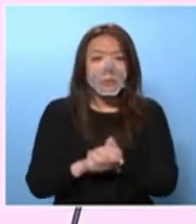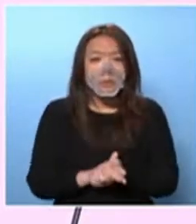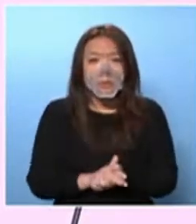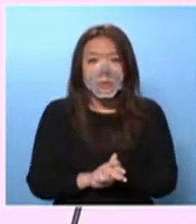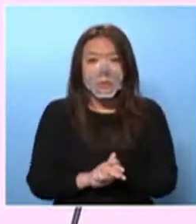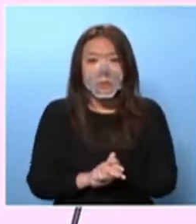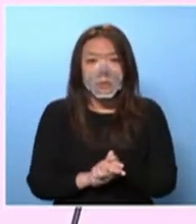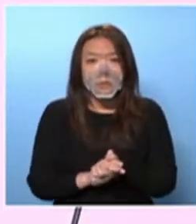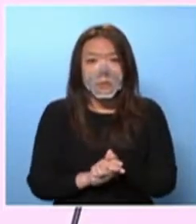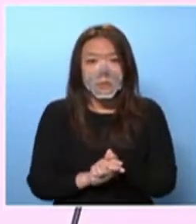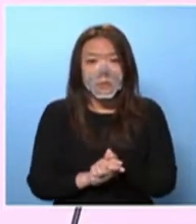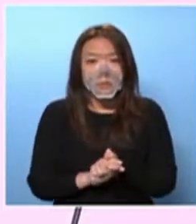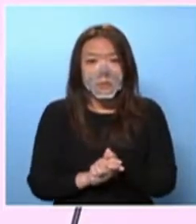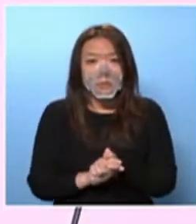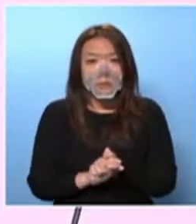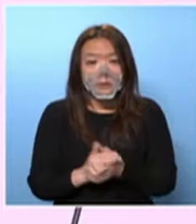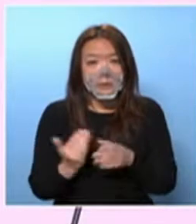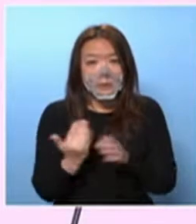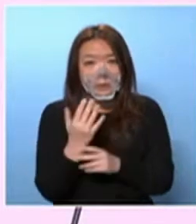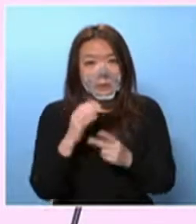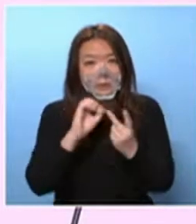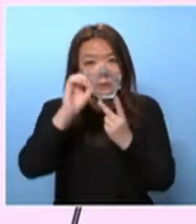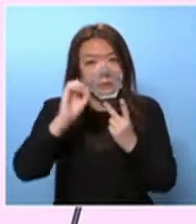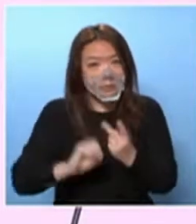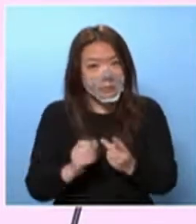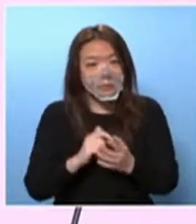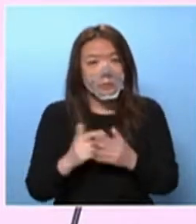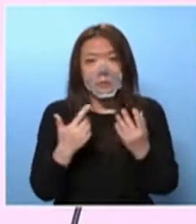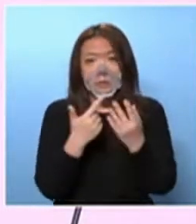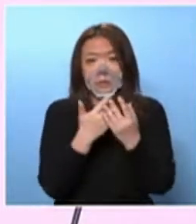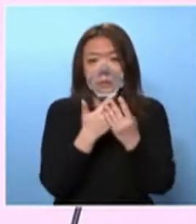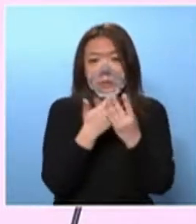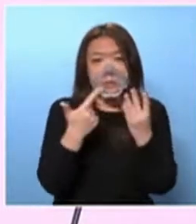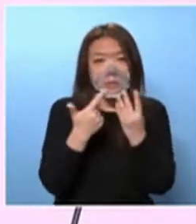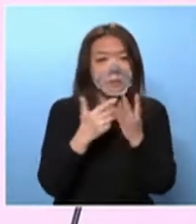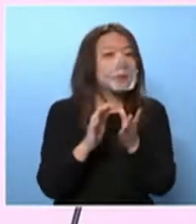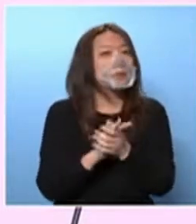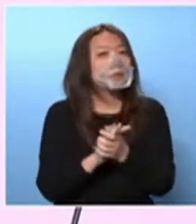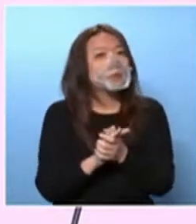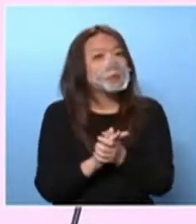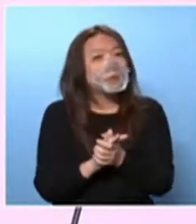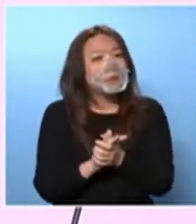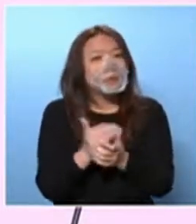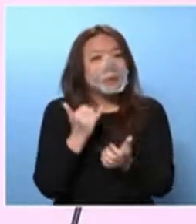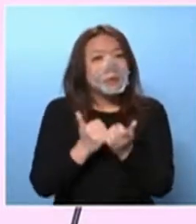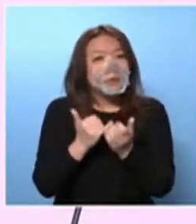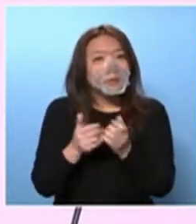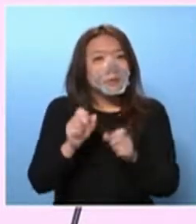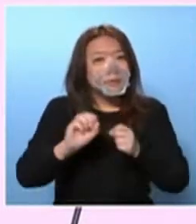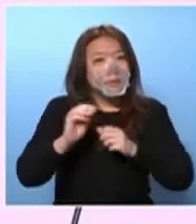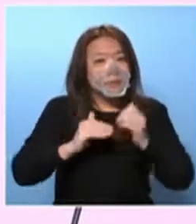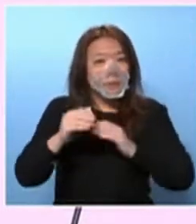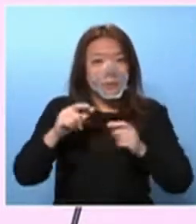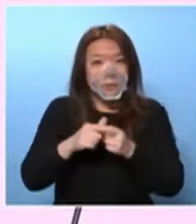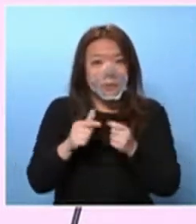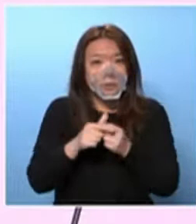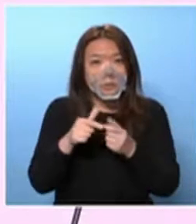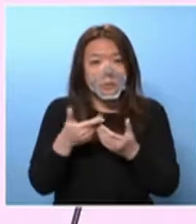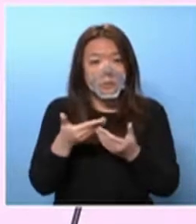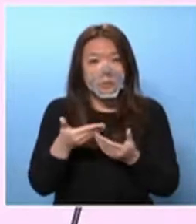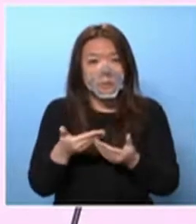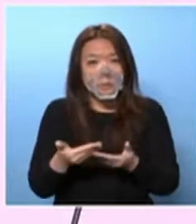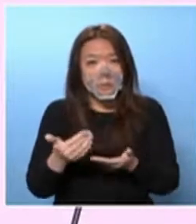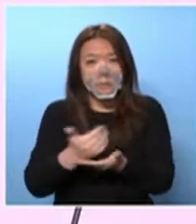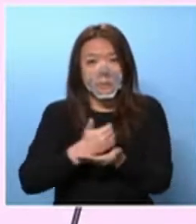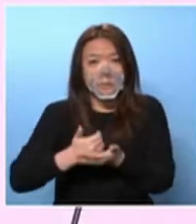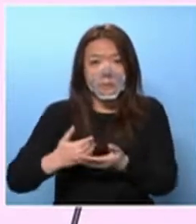new economy enterprises amount for more than 20% of the total market capitalization in Hong Kong. Among them, 48 are healthcare and biotechnology